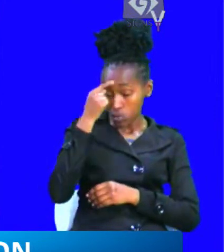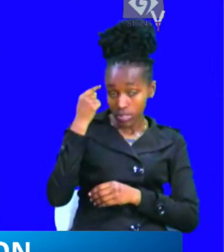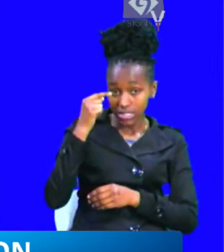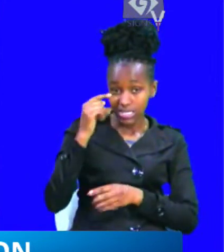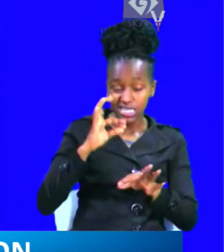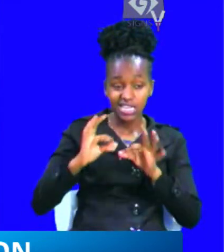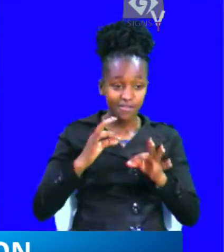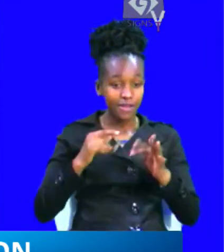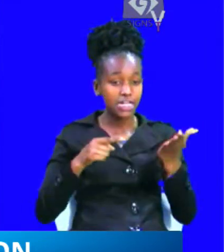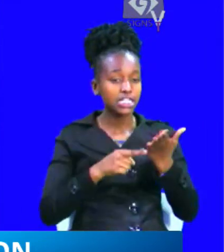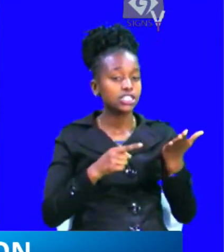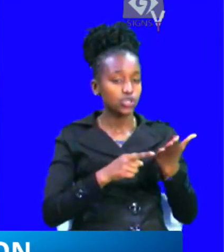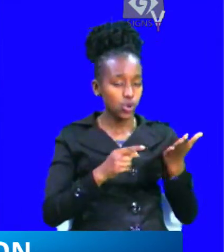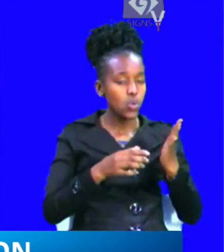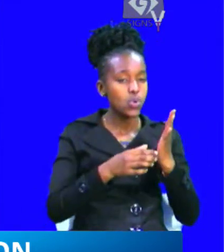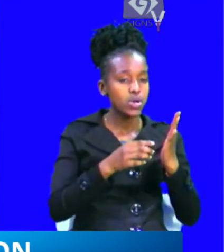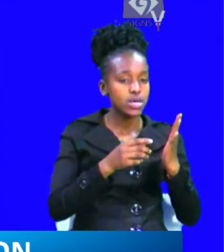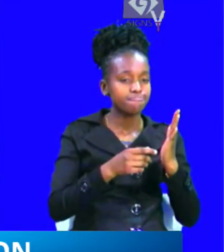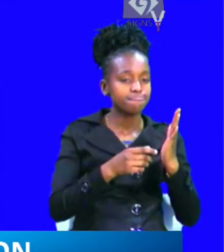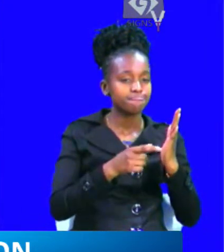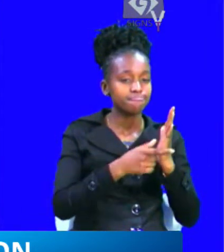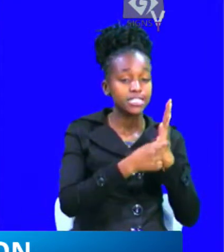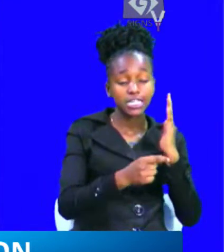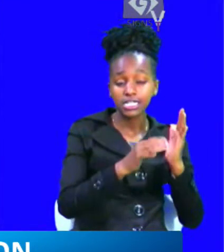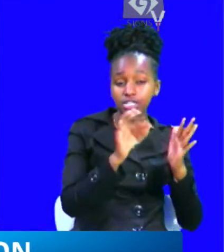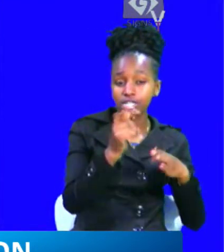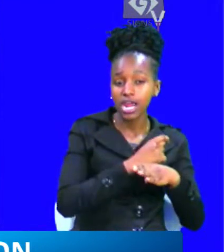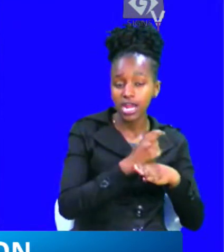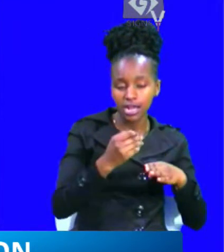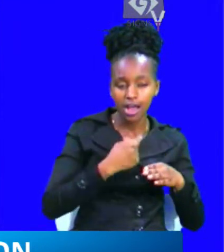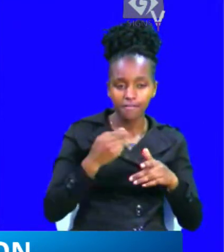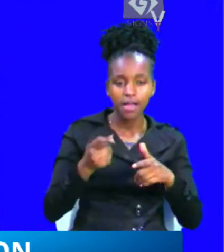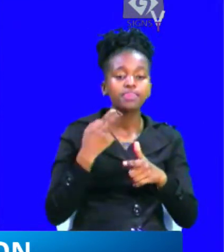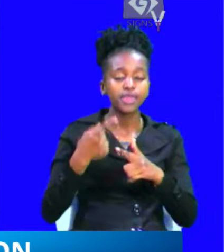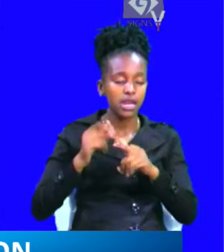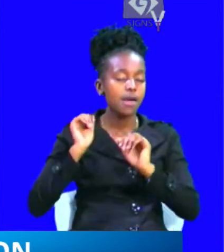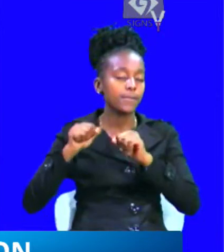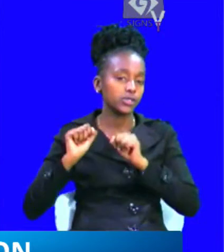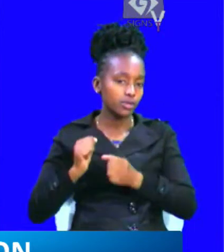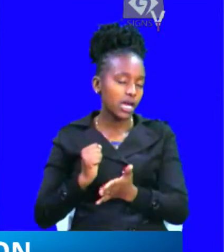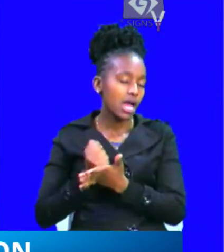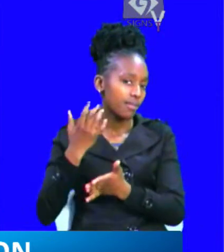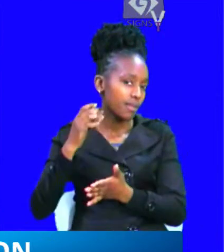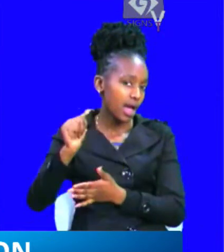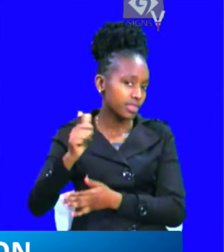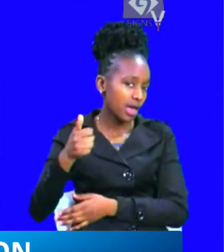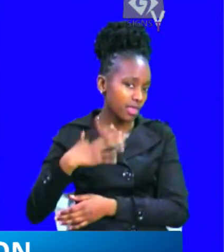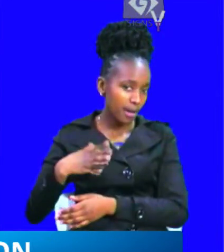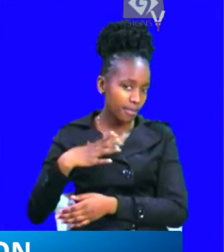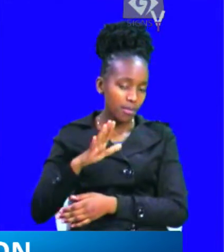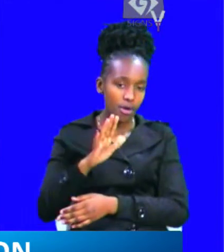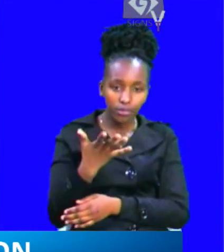their digital skills training kicks off properly, then you could also evolve into other